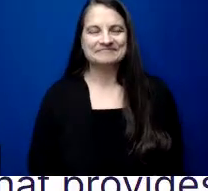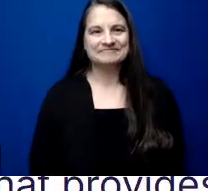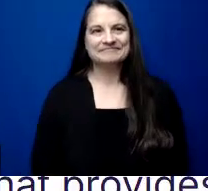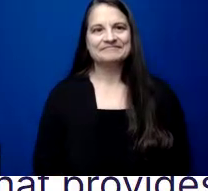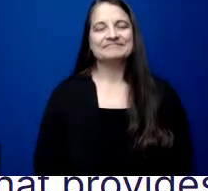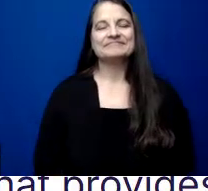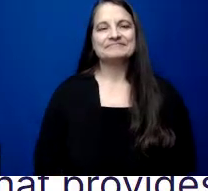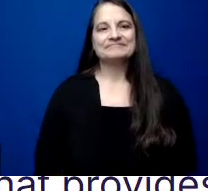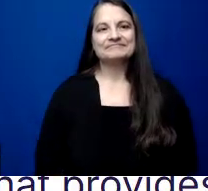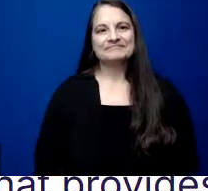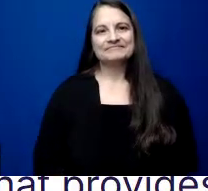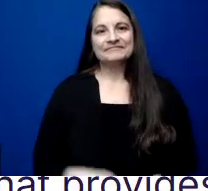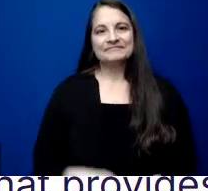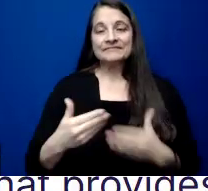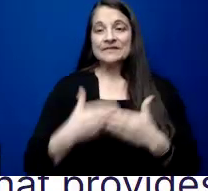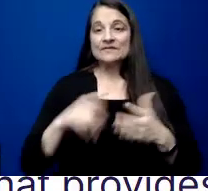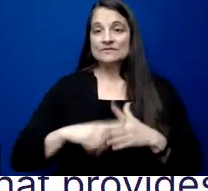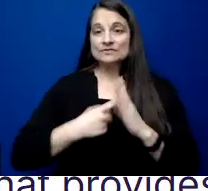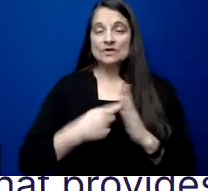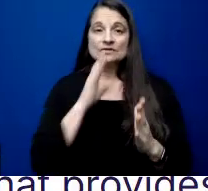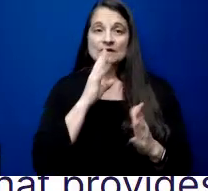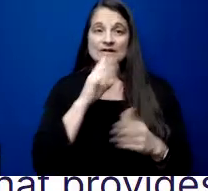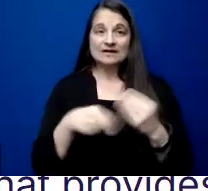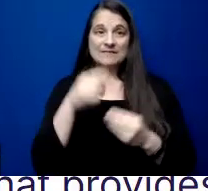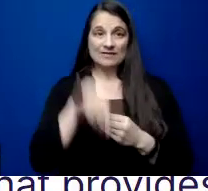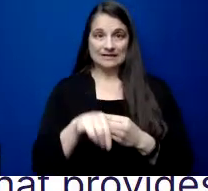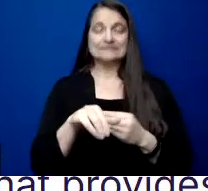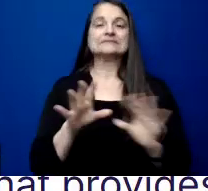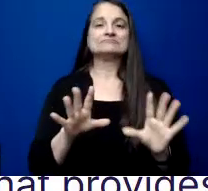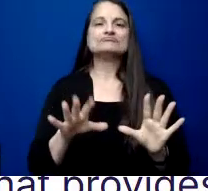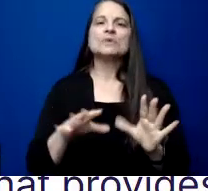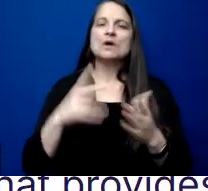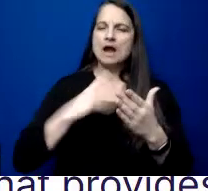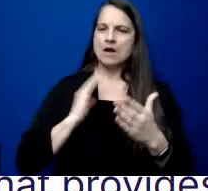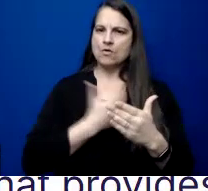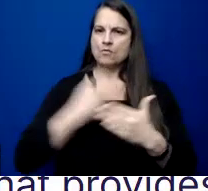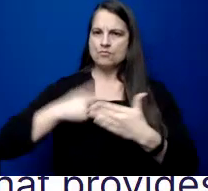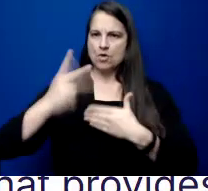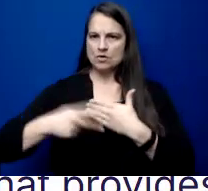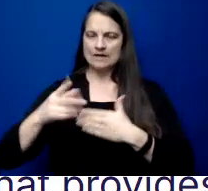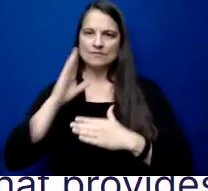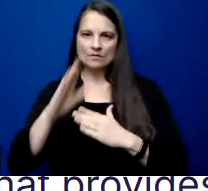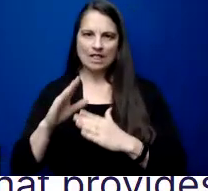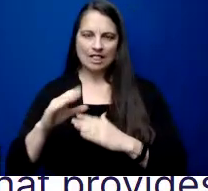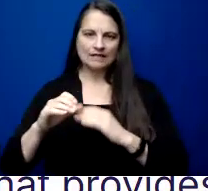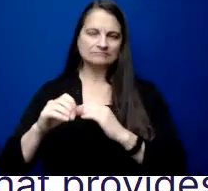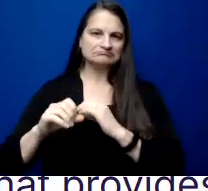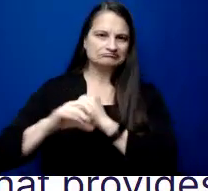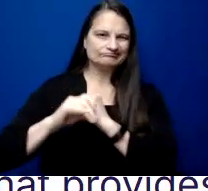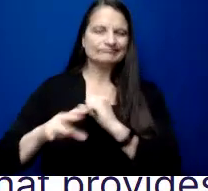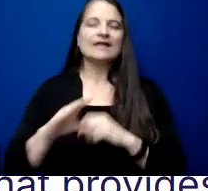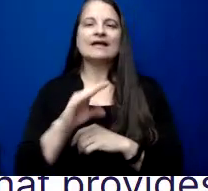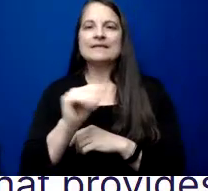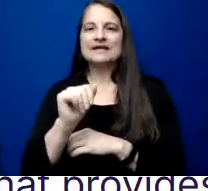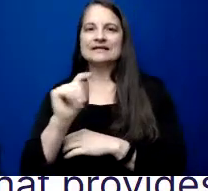So before we get started talking about AT for Game Night, we're going to talk a little bit about our program, which is the Michigan Assistive Technology Program,